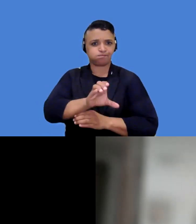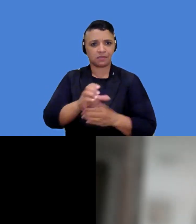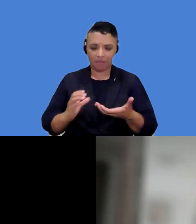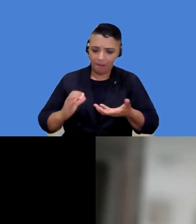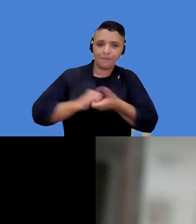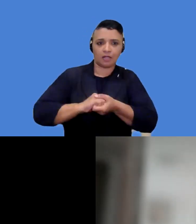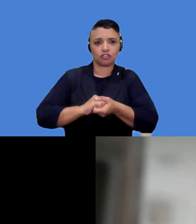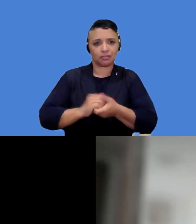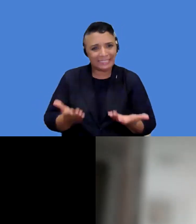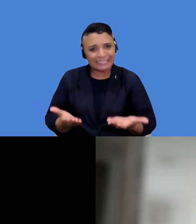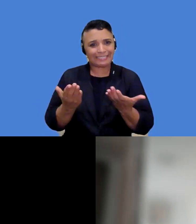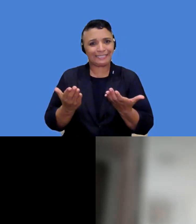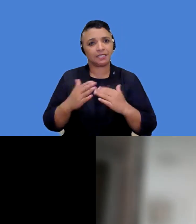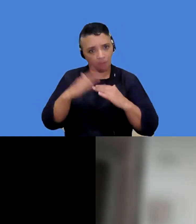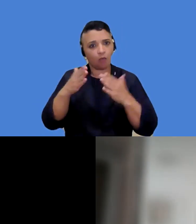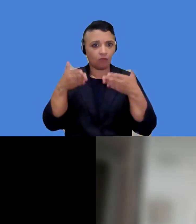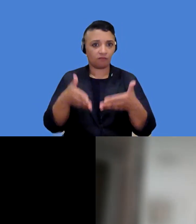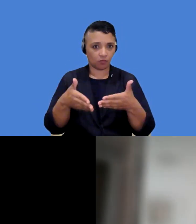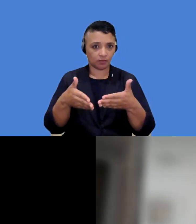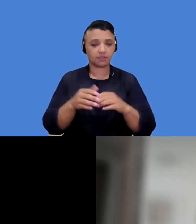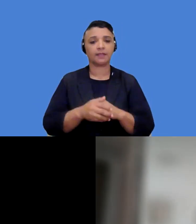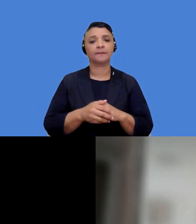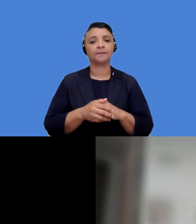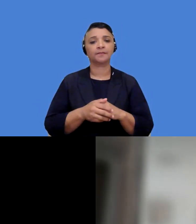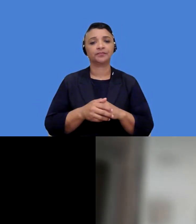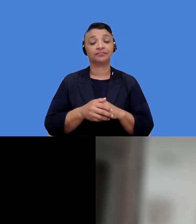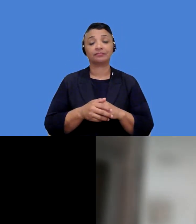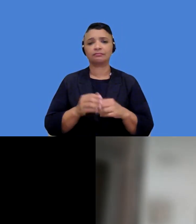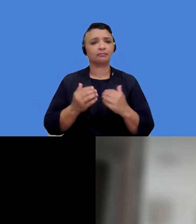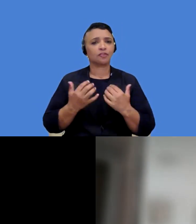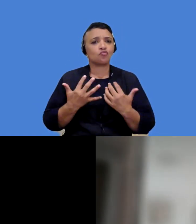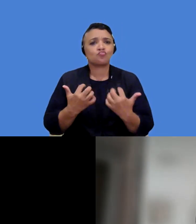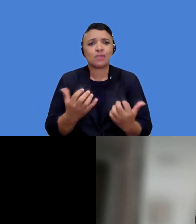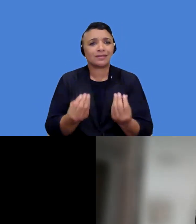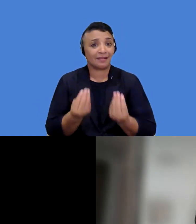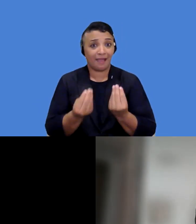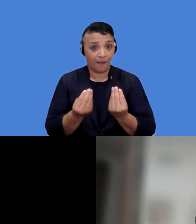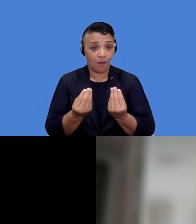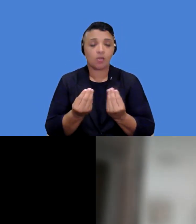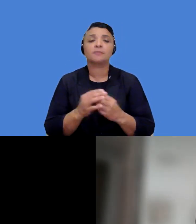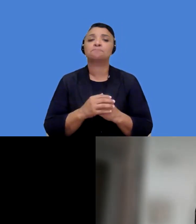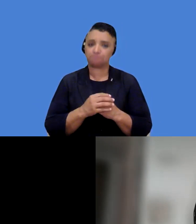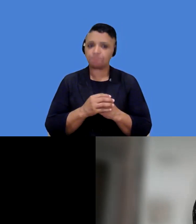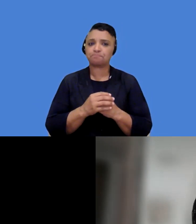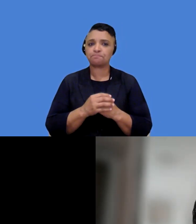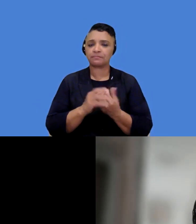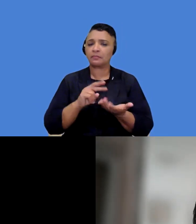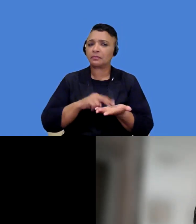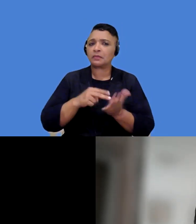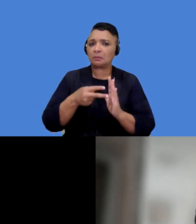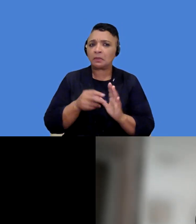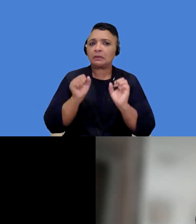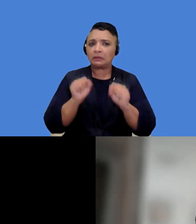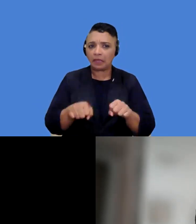than before. And in practice, this concept has been